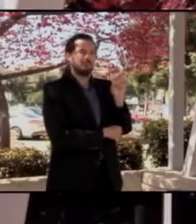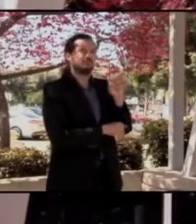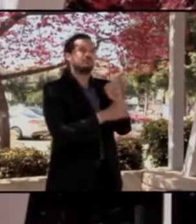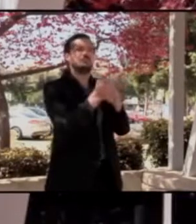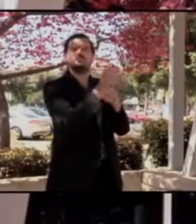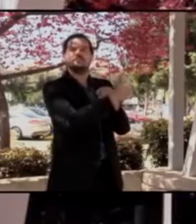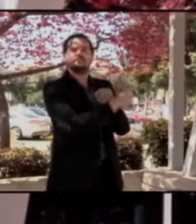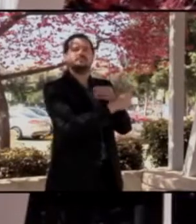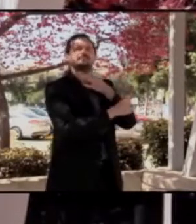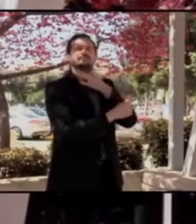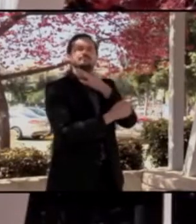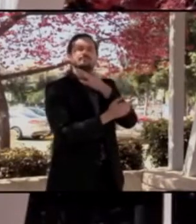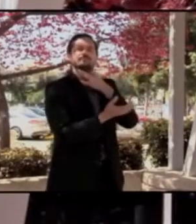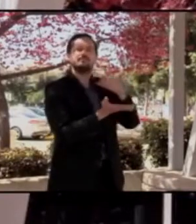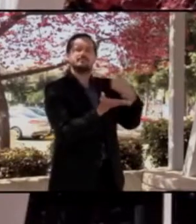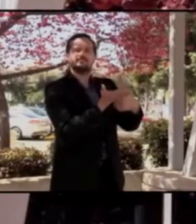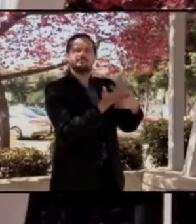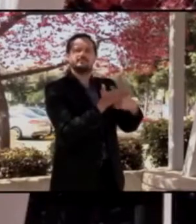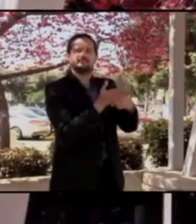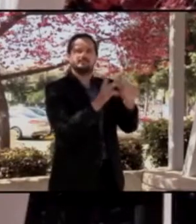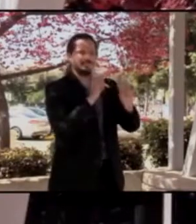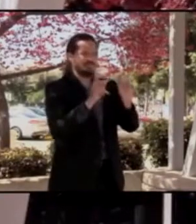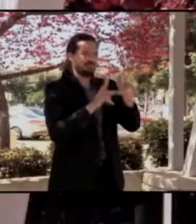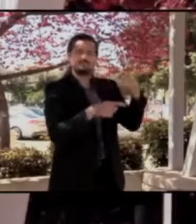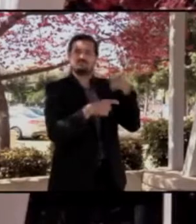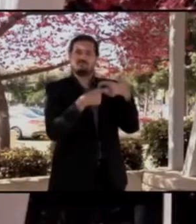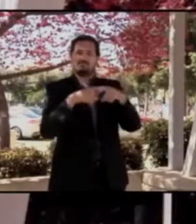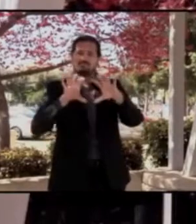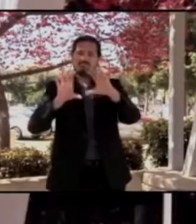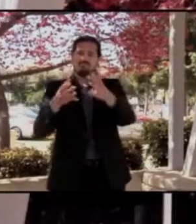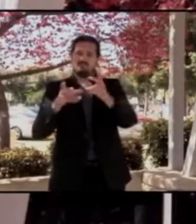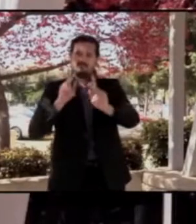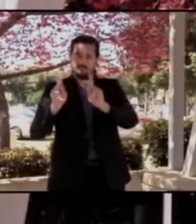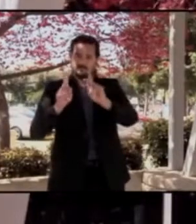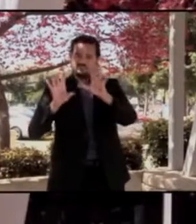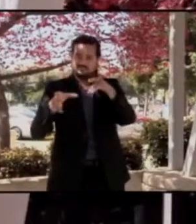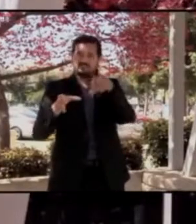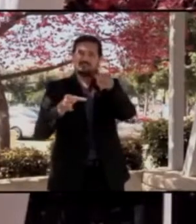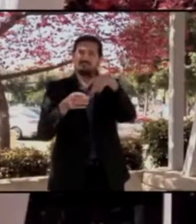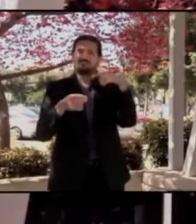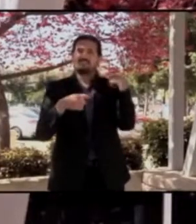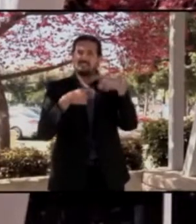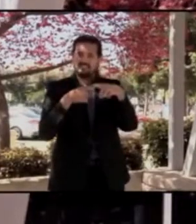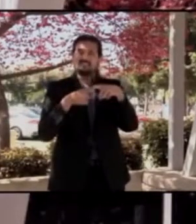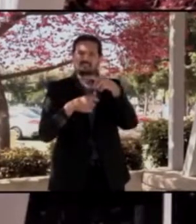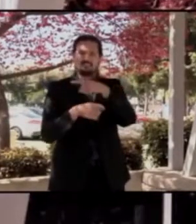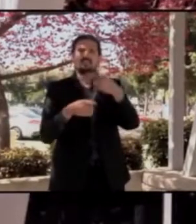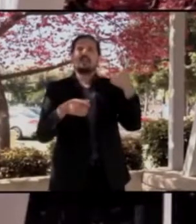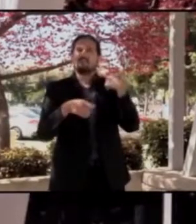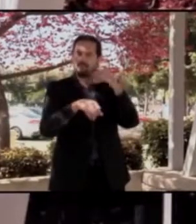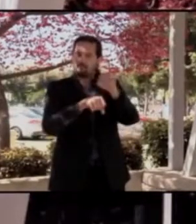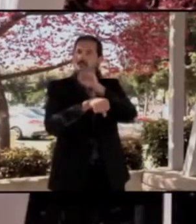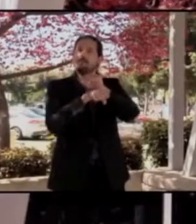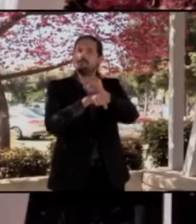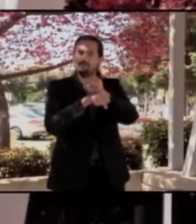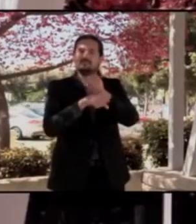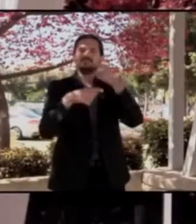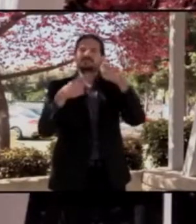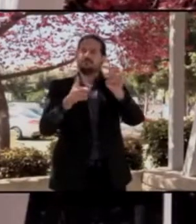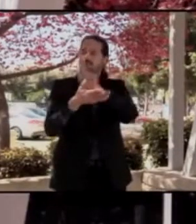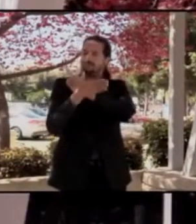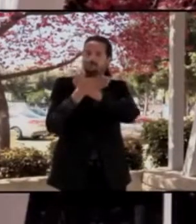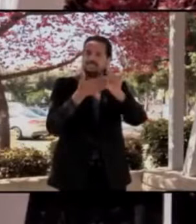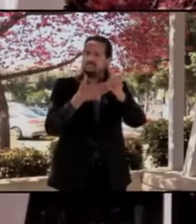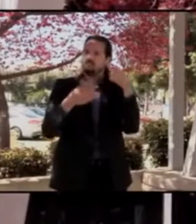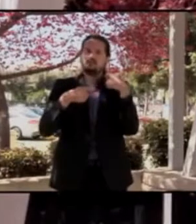concerns as far as what they told us. One is that they said that the appointments available are during their work day, and that they wish there were